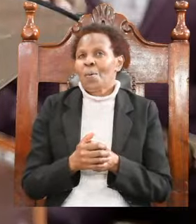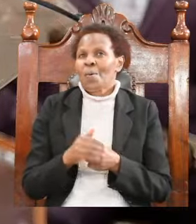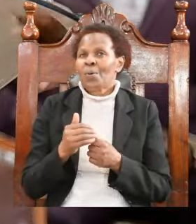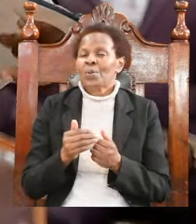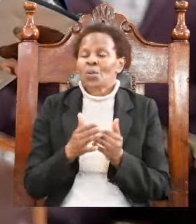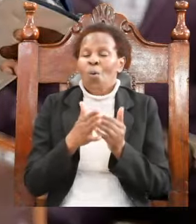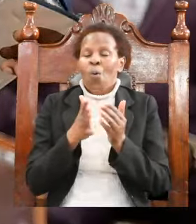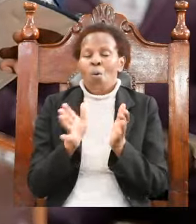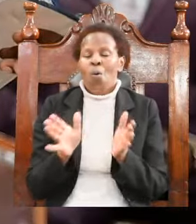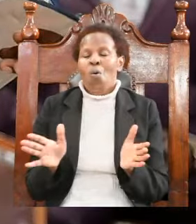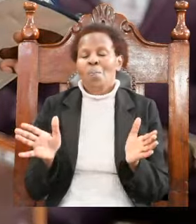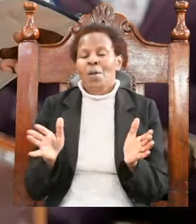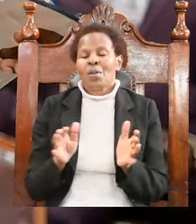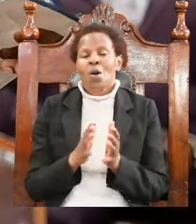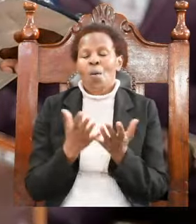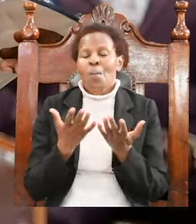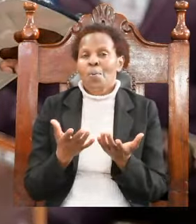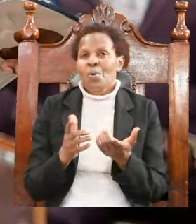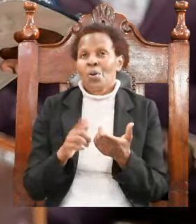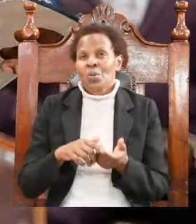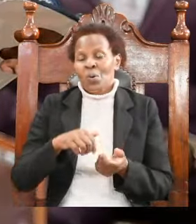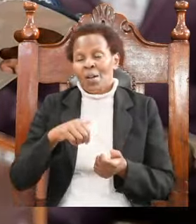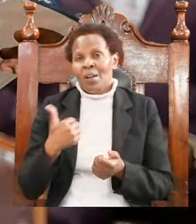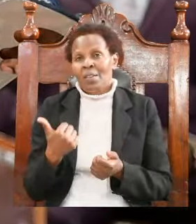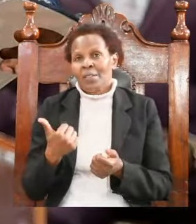open book. And as I wind up,